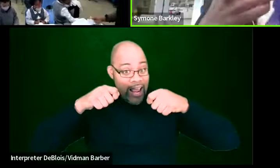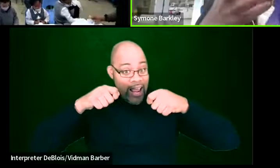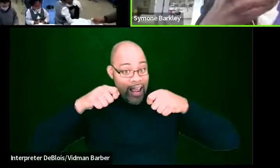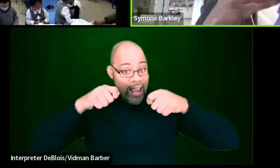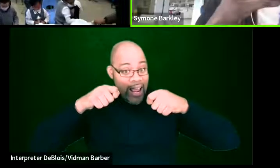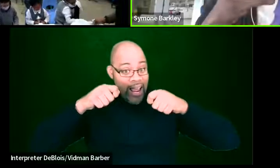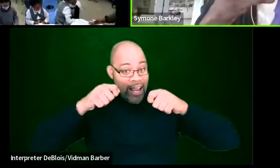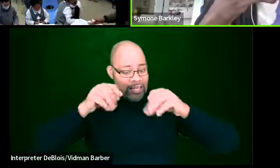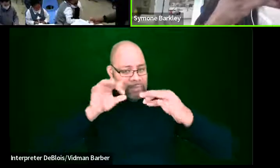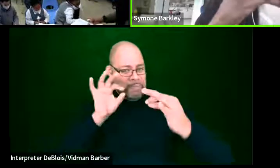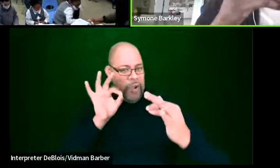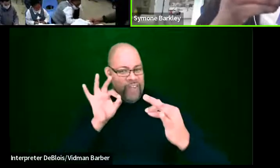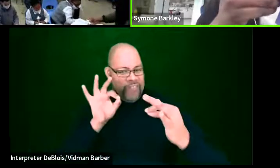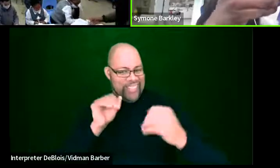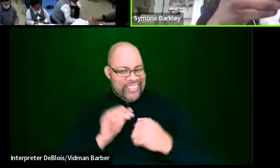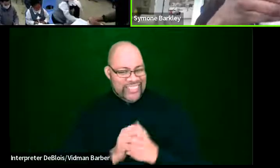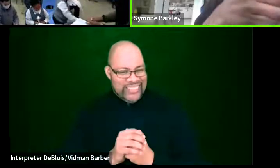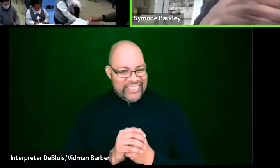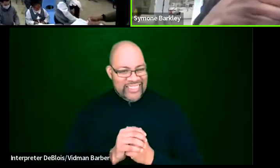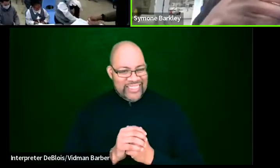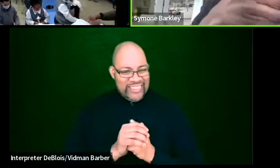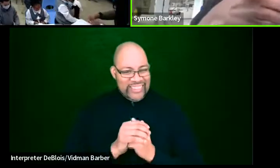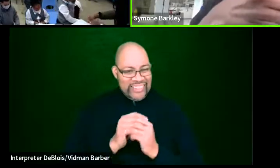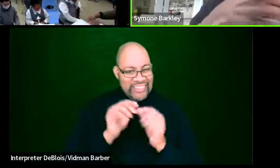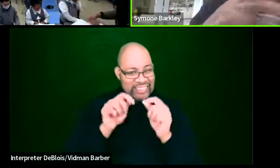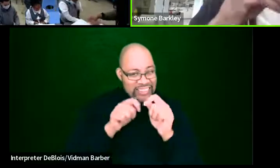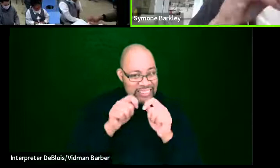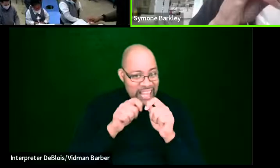There we go. Here we go.